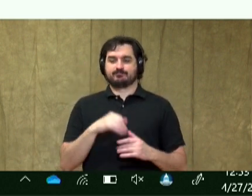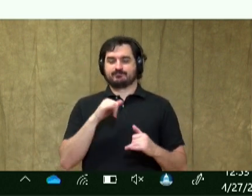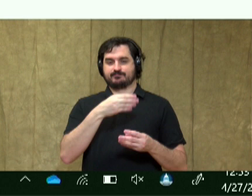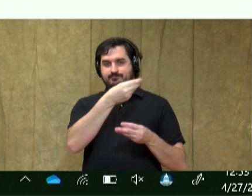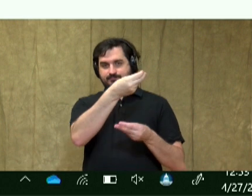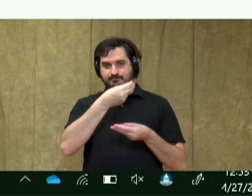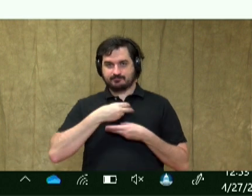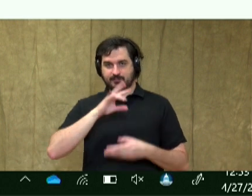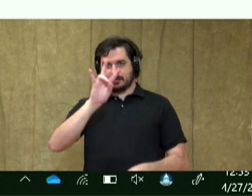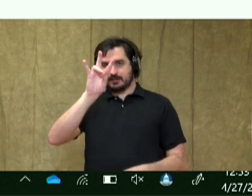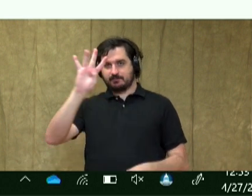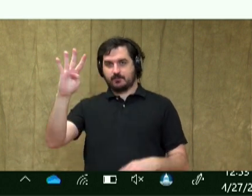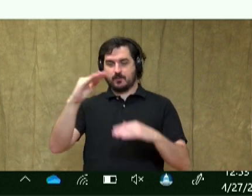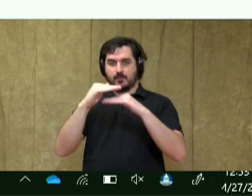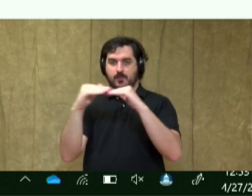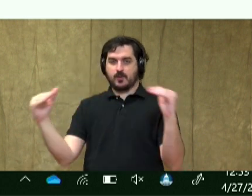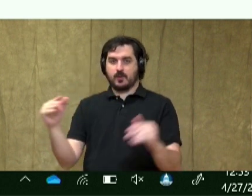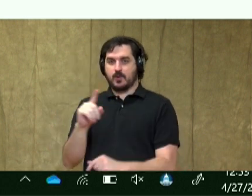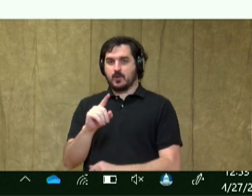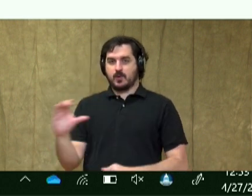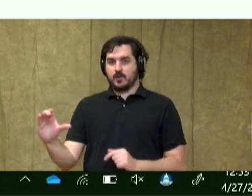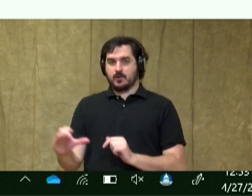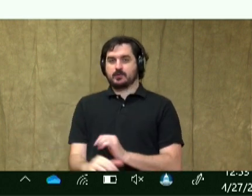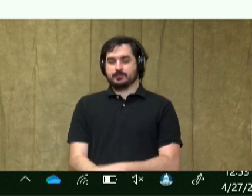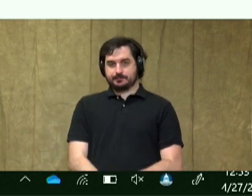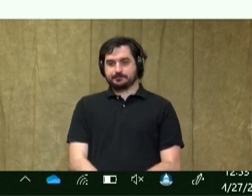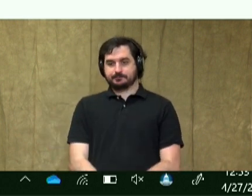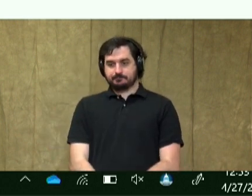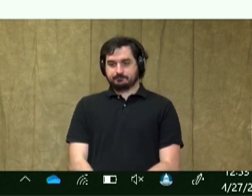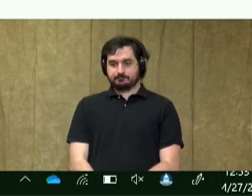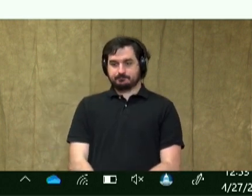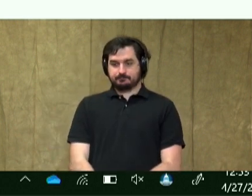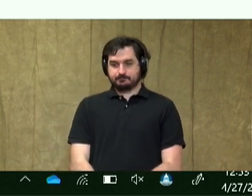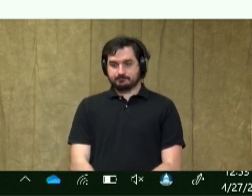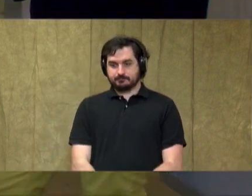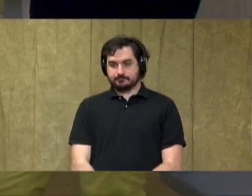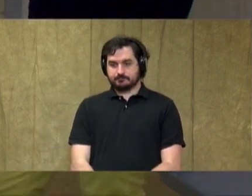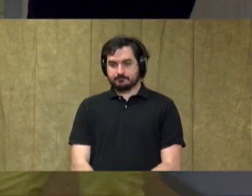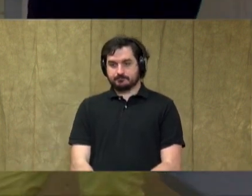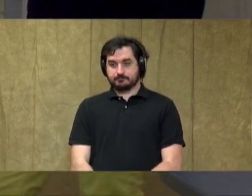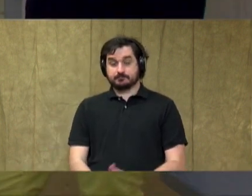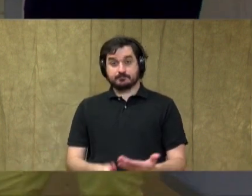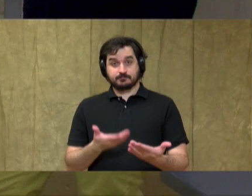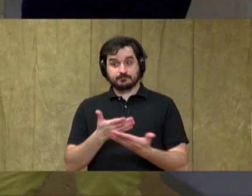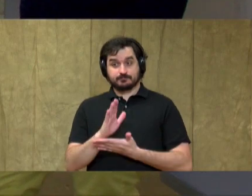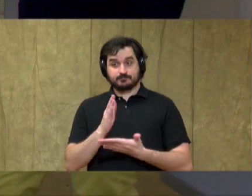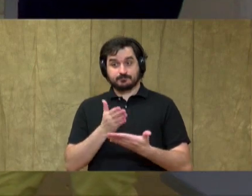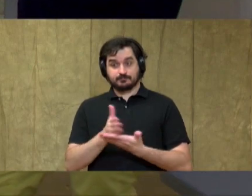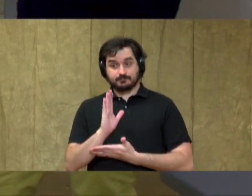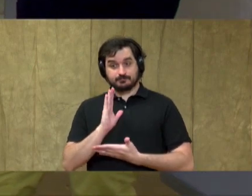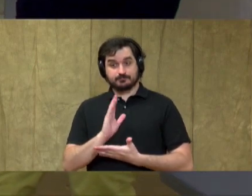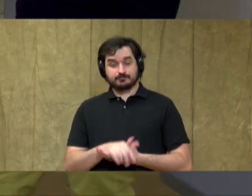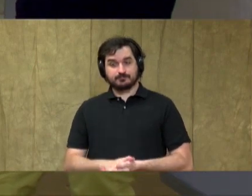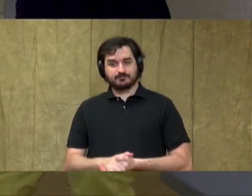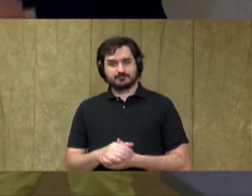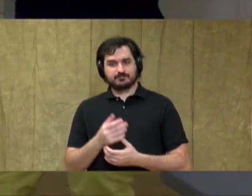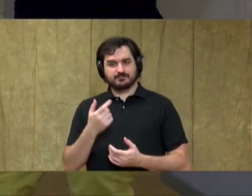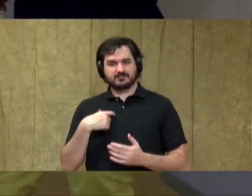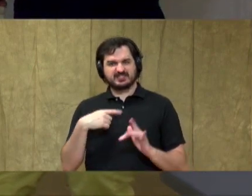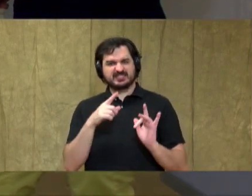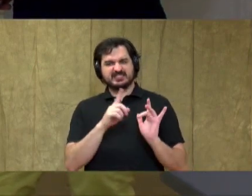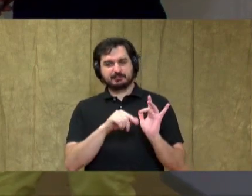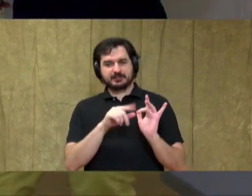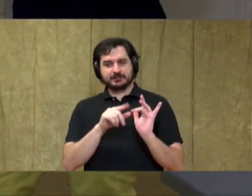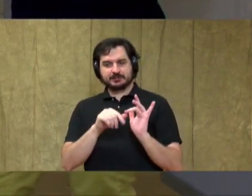and that would give me 74 hundredths. All right, guys, we're going to skip a